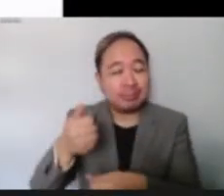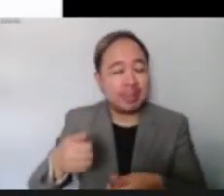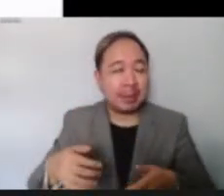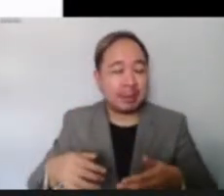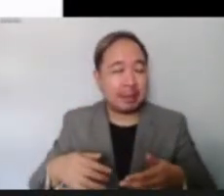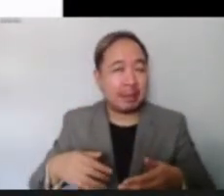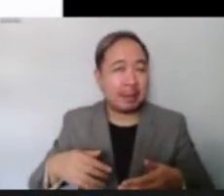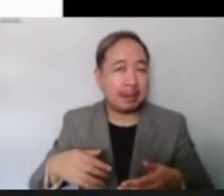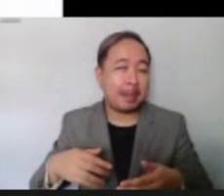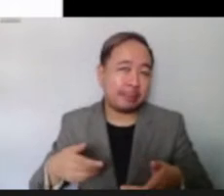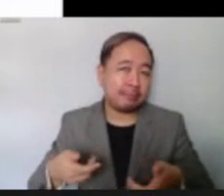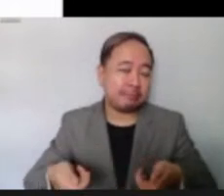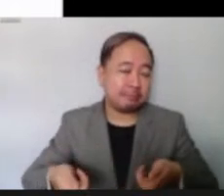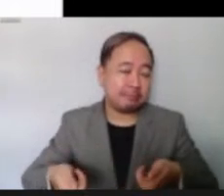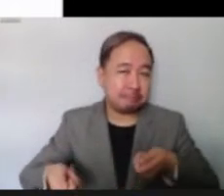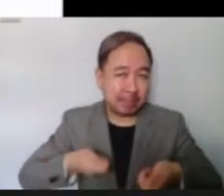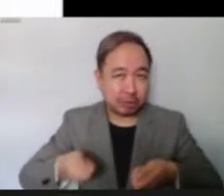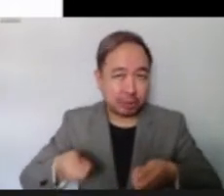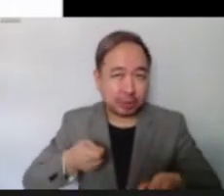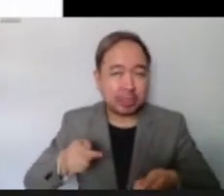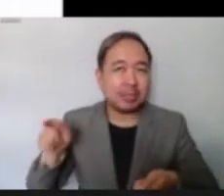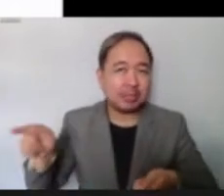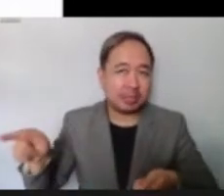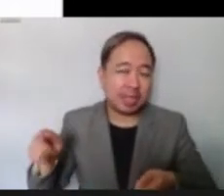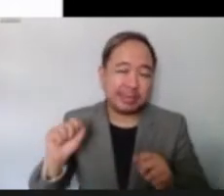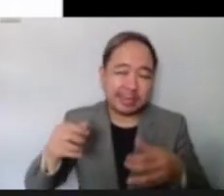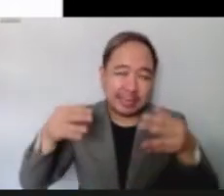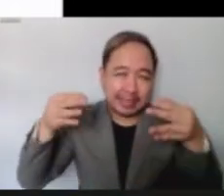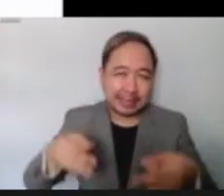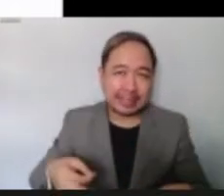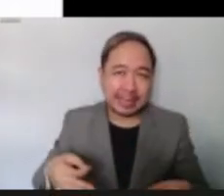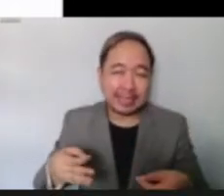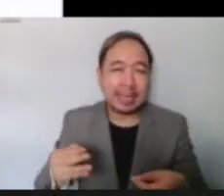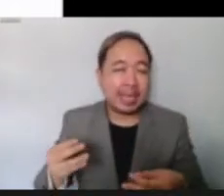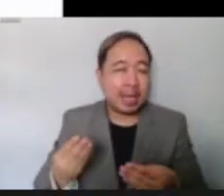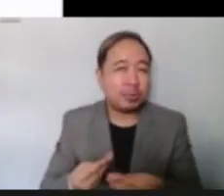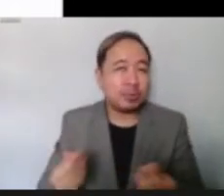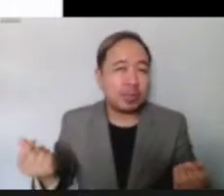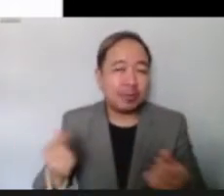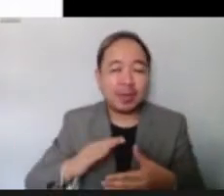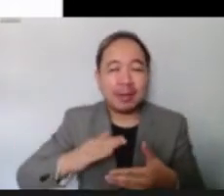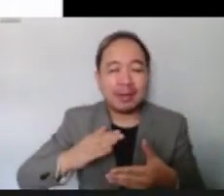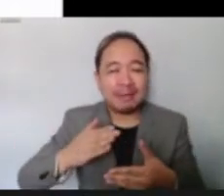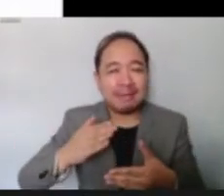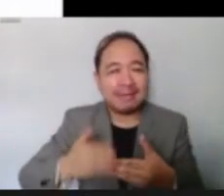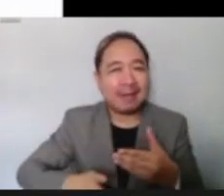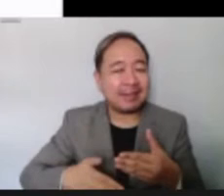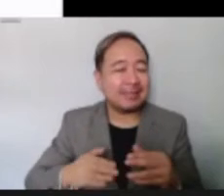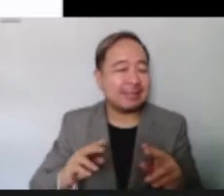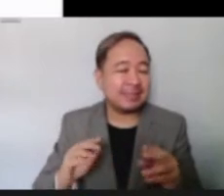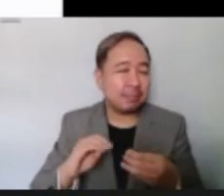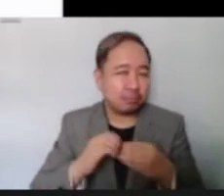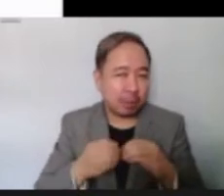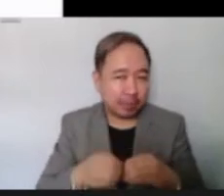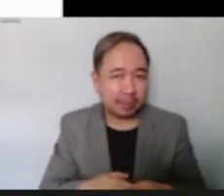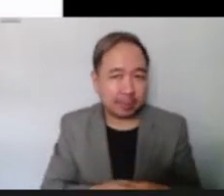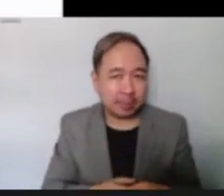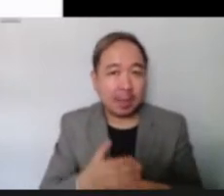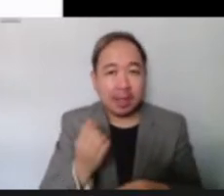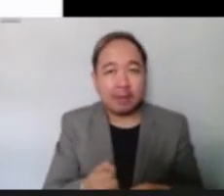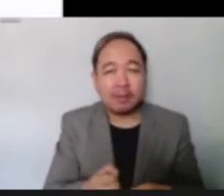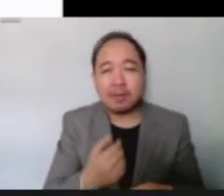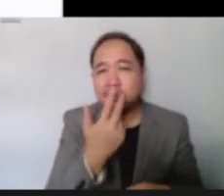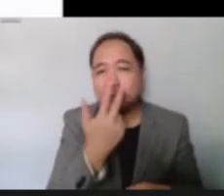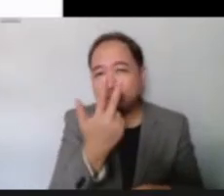to exercise your diligence in resolving the last issue there is actually a group of three